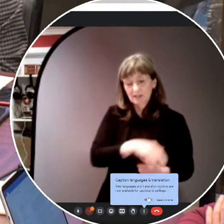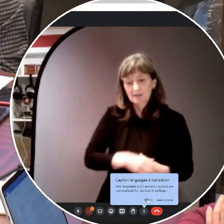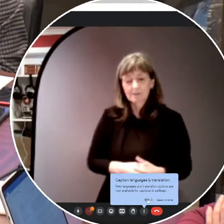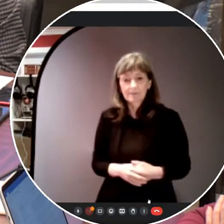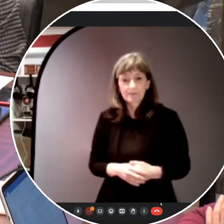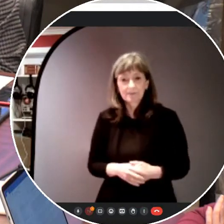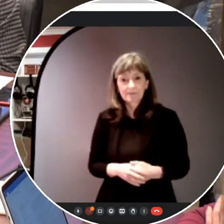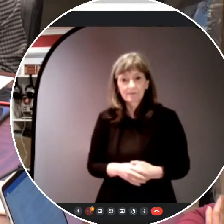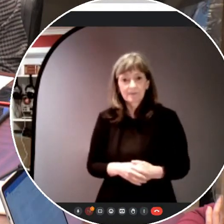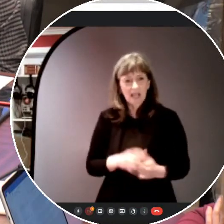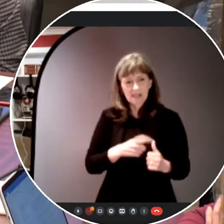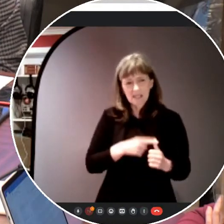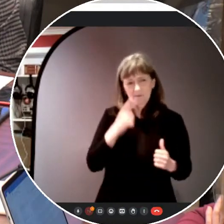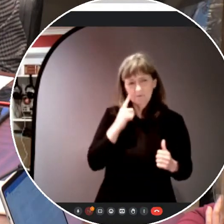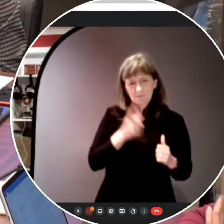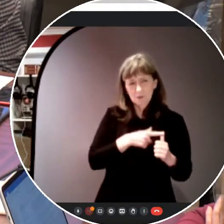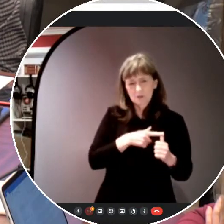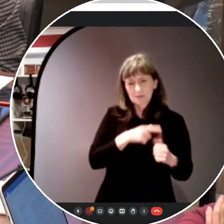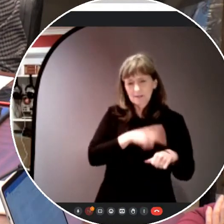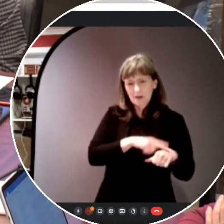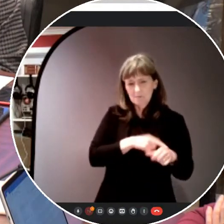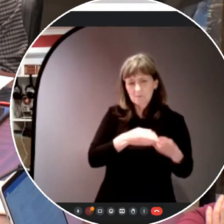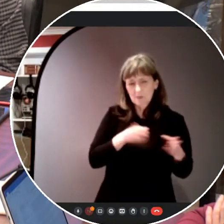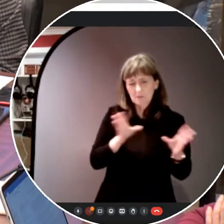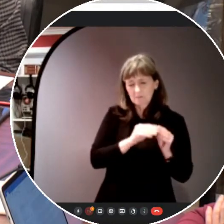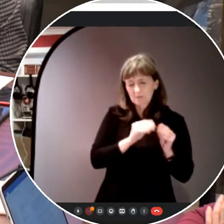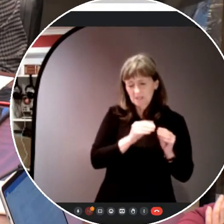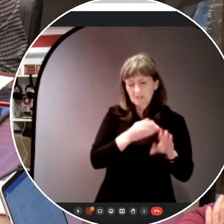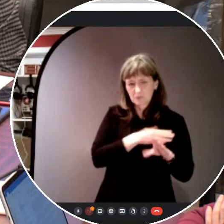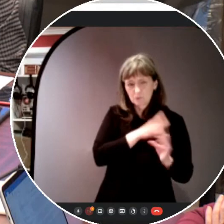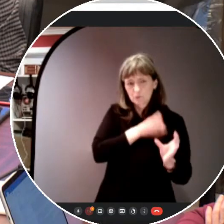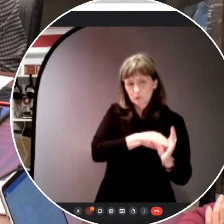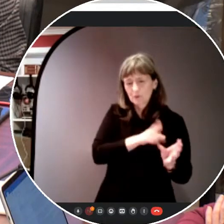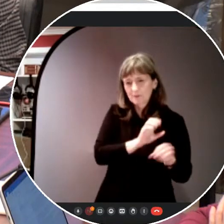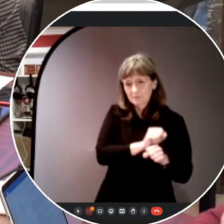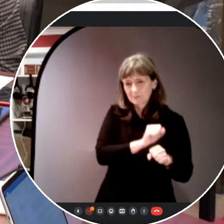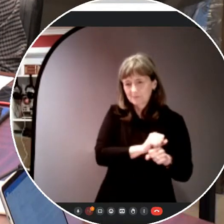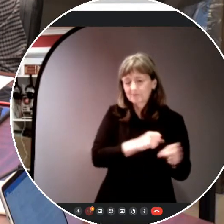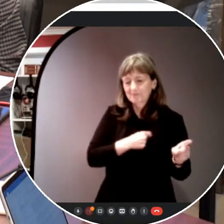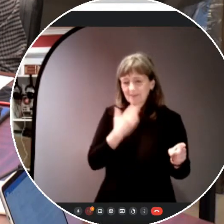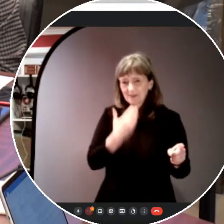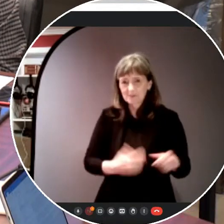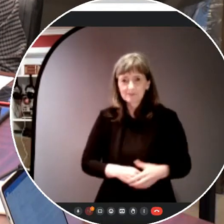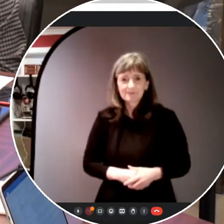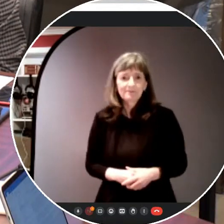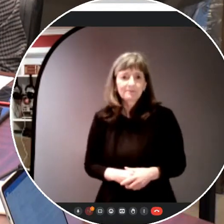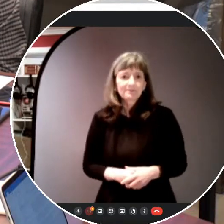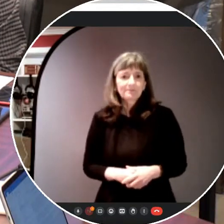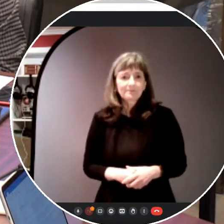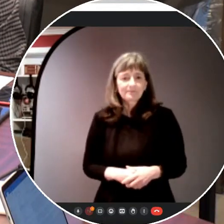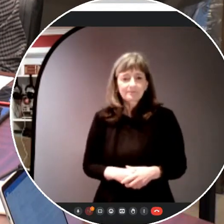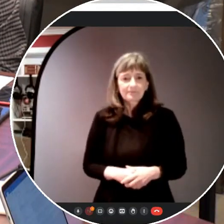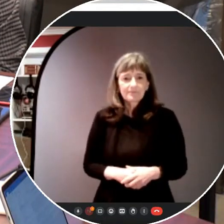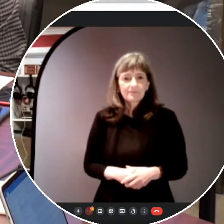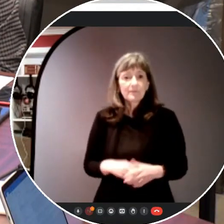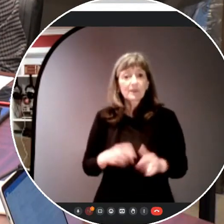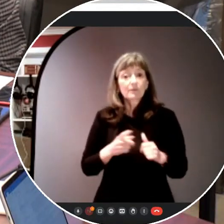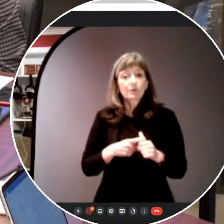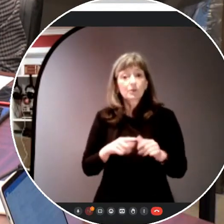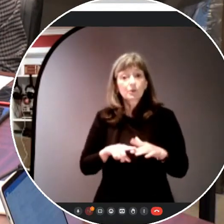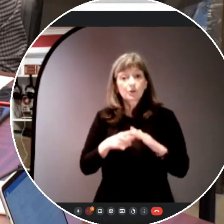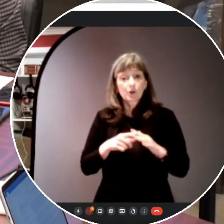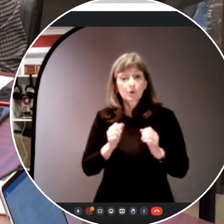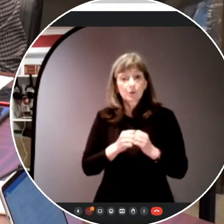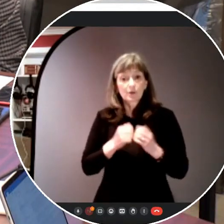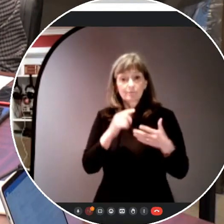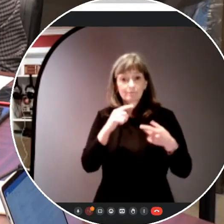public meeting since you've been in the role, so I thank you for your work. I really appreciate that. At this time, we'll start off with our first item, which